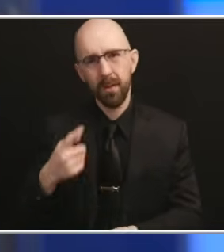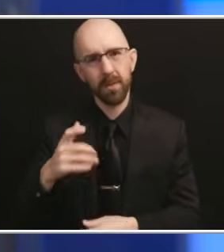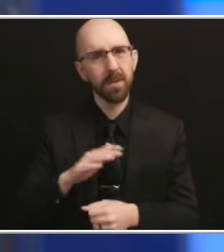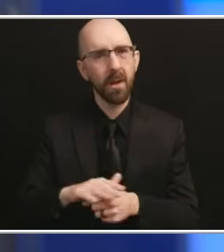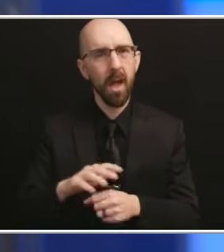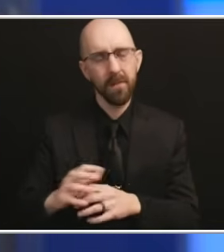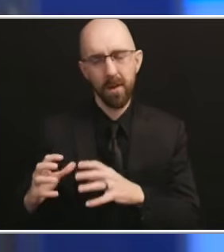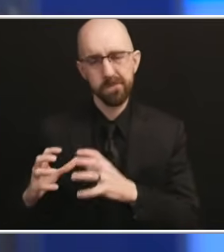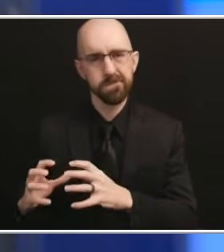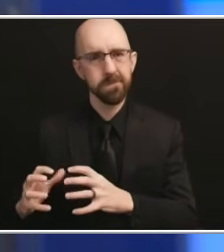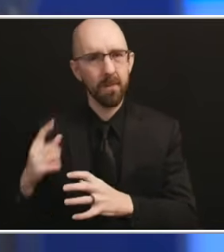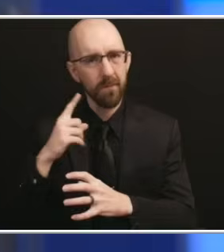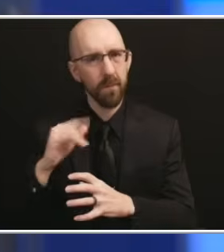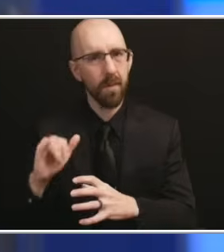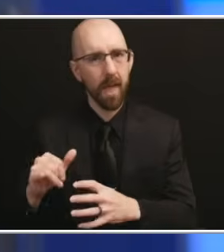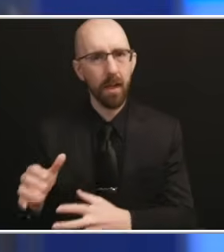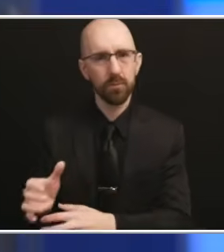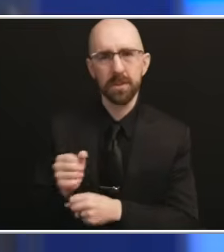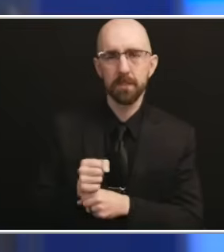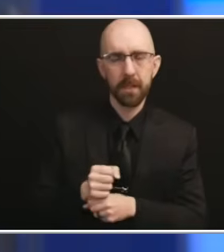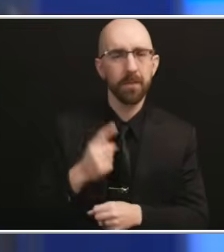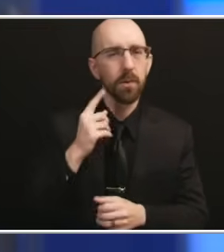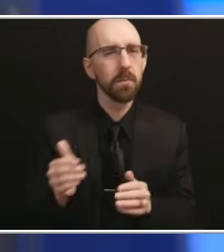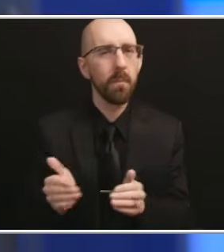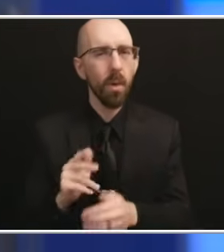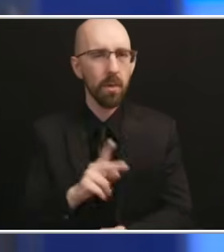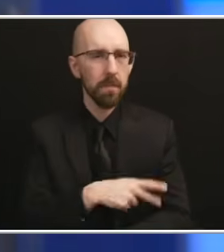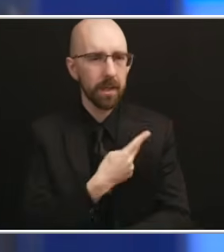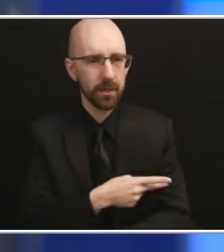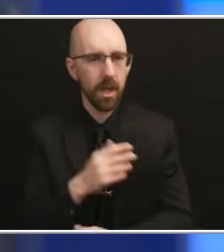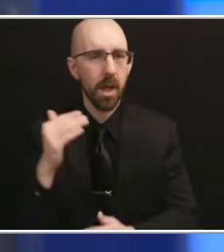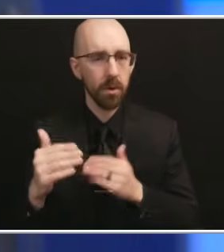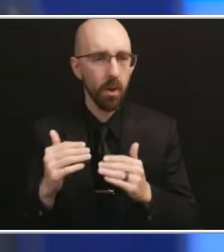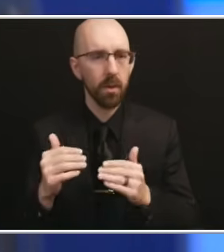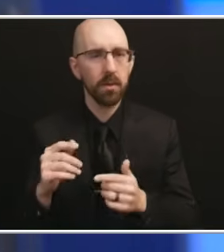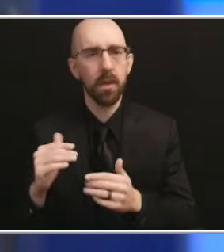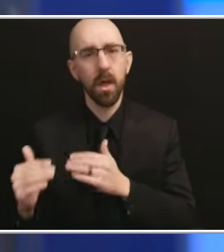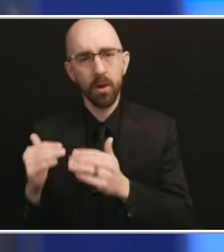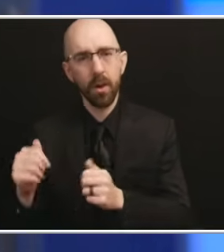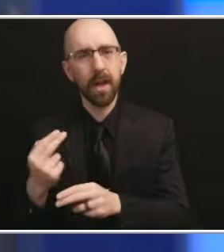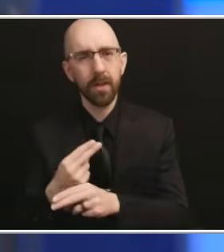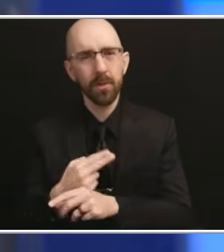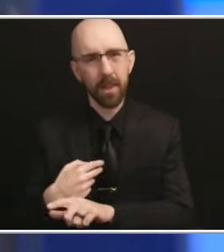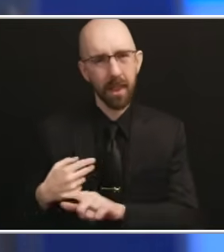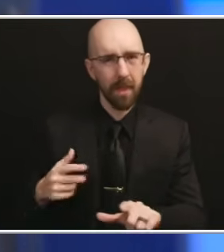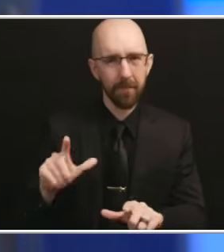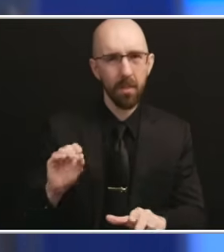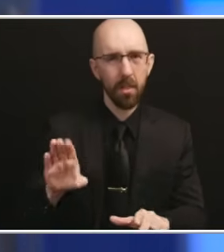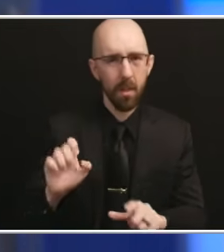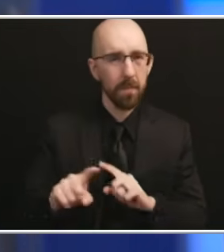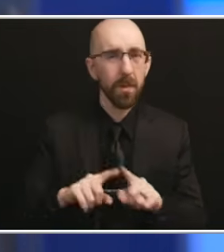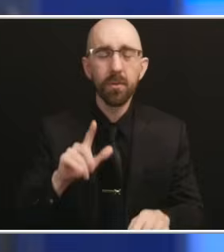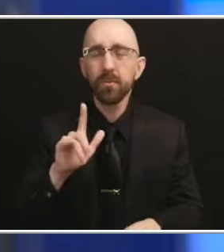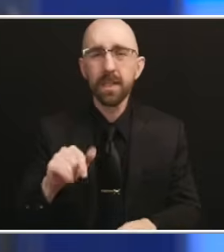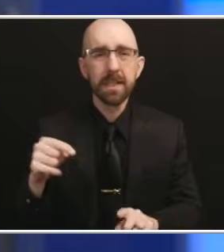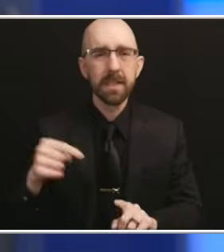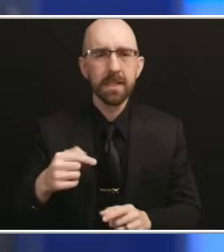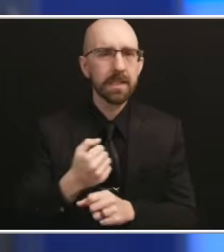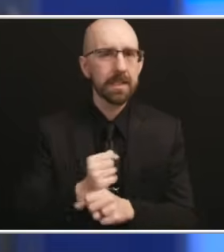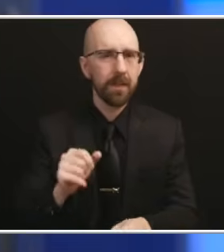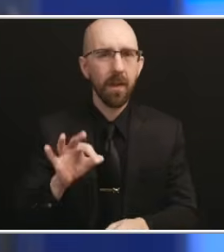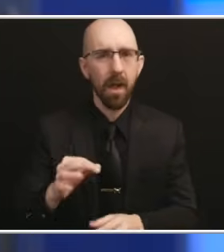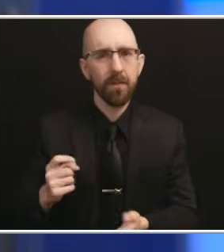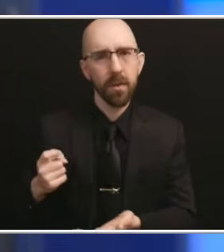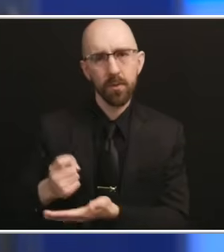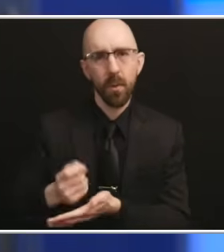recipient. In smaller patients, adult to adult, you can use the left lobe, but really it comes down to the safety of the donor and then feasibility